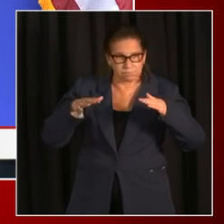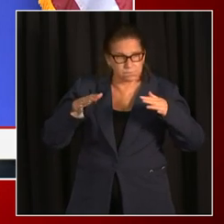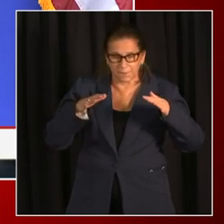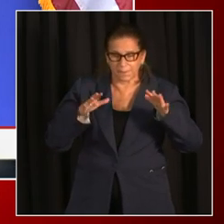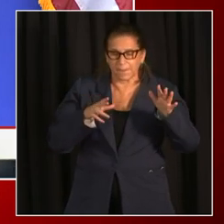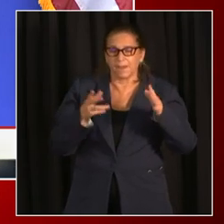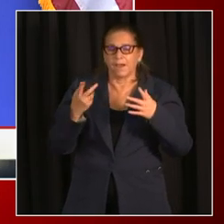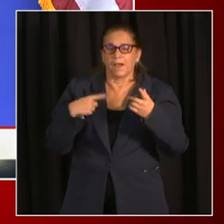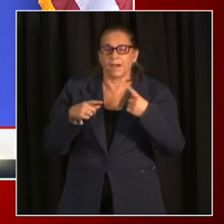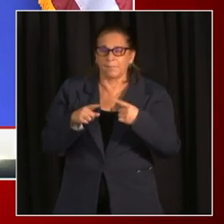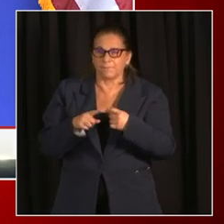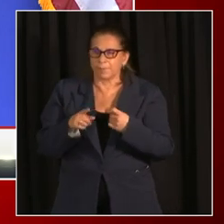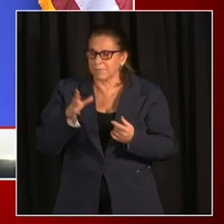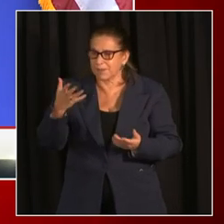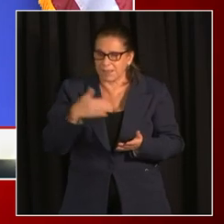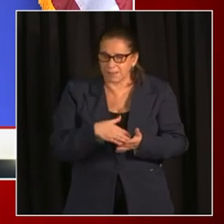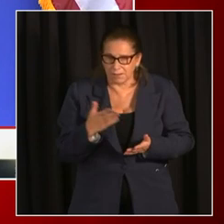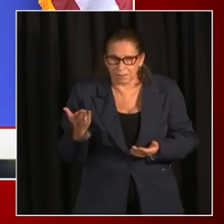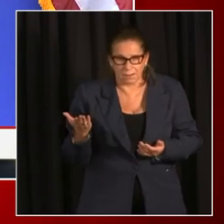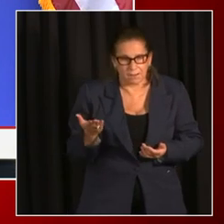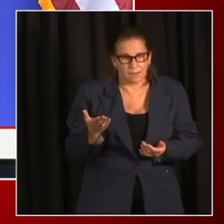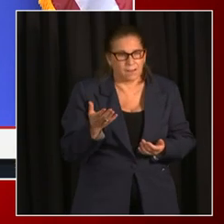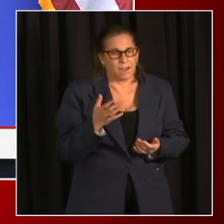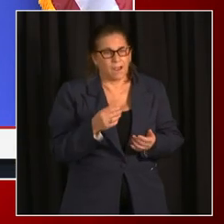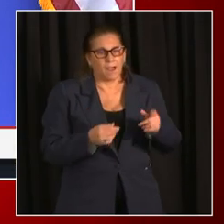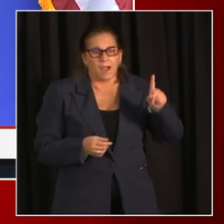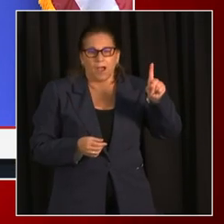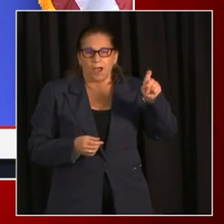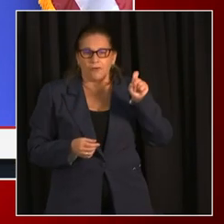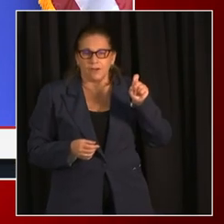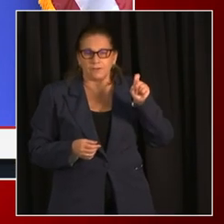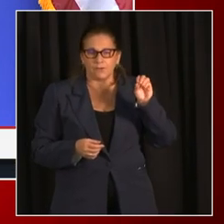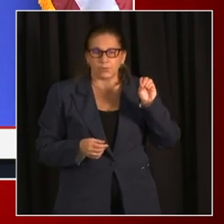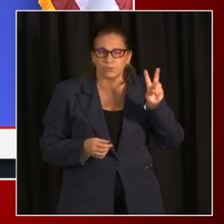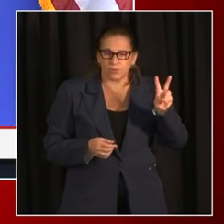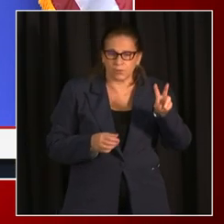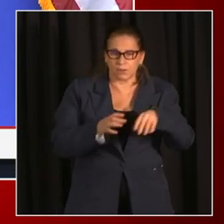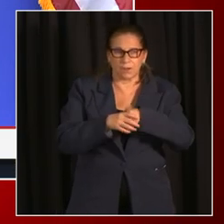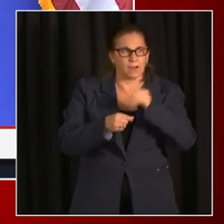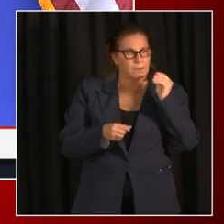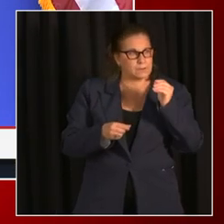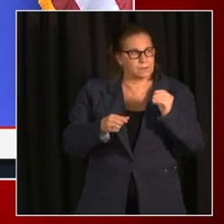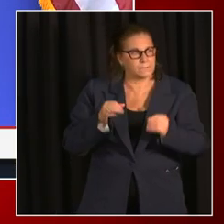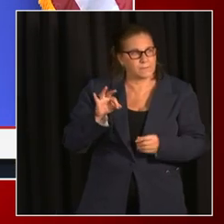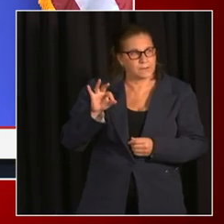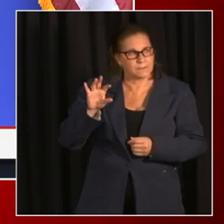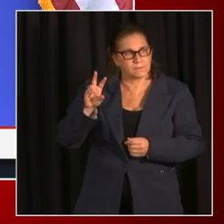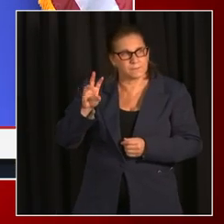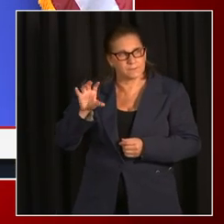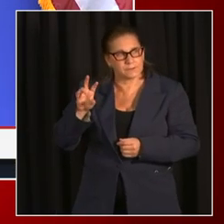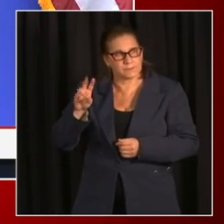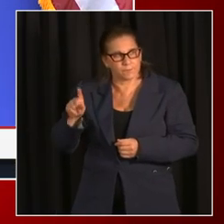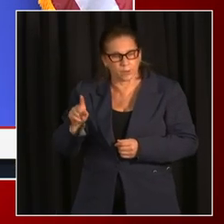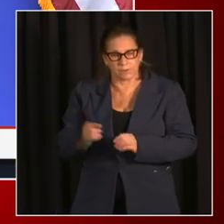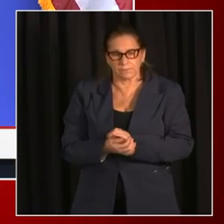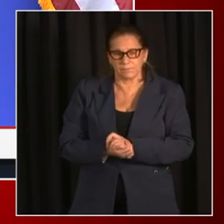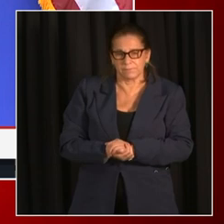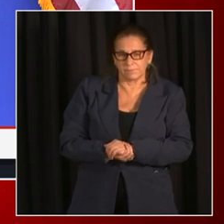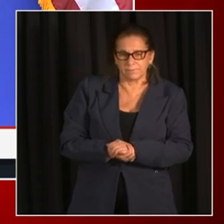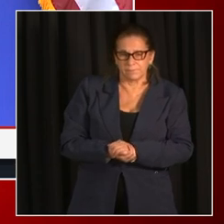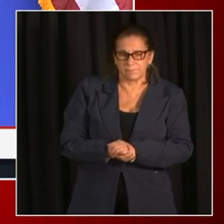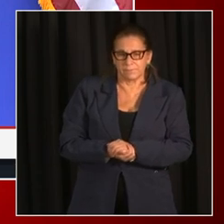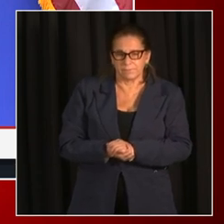go back to the slide. So 102 out of 971. I'm not doing that math in my head as fast as